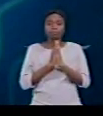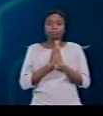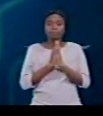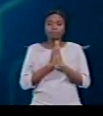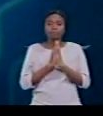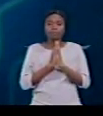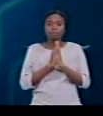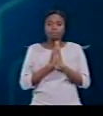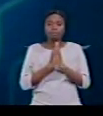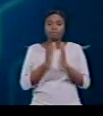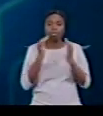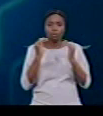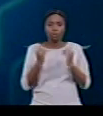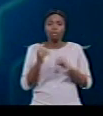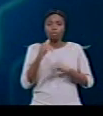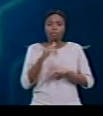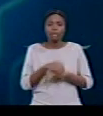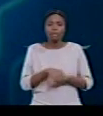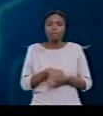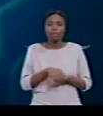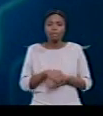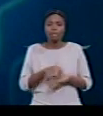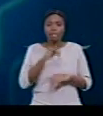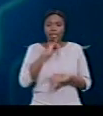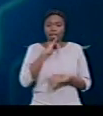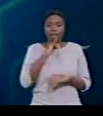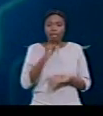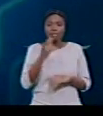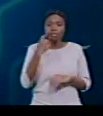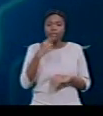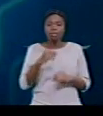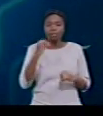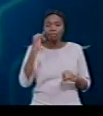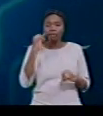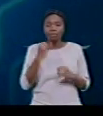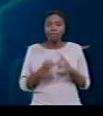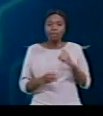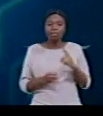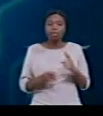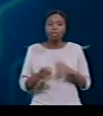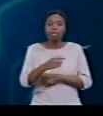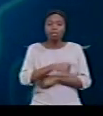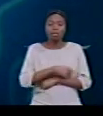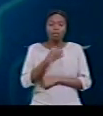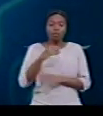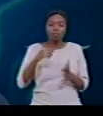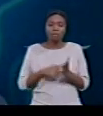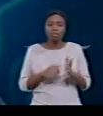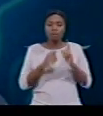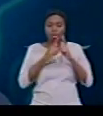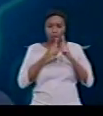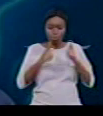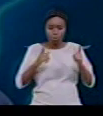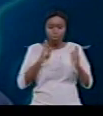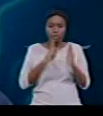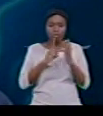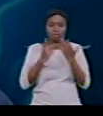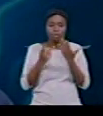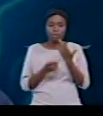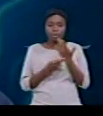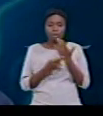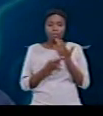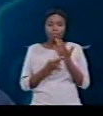Tonight is the grand finale of this great program.